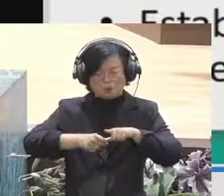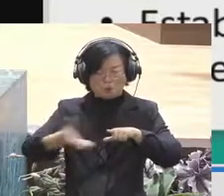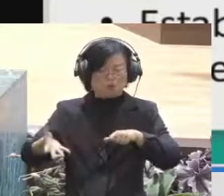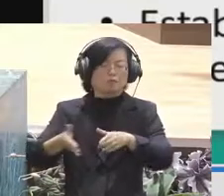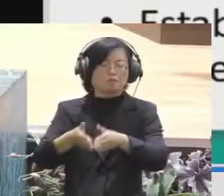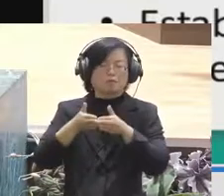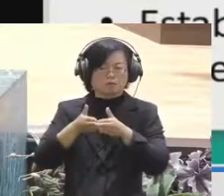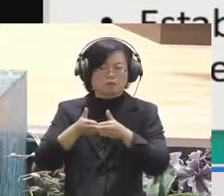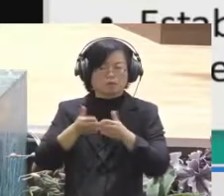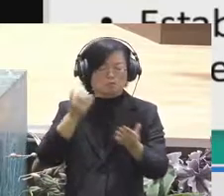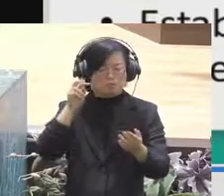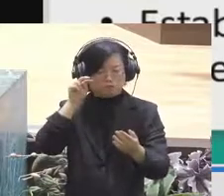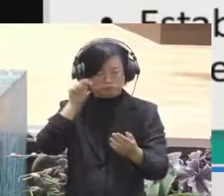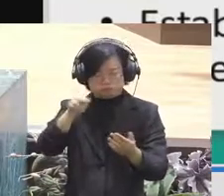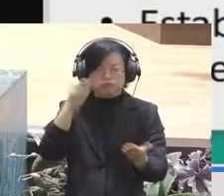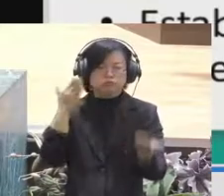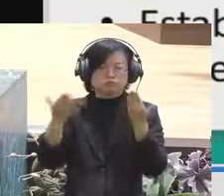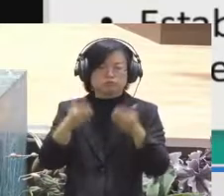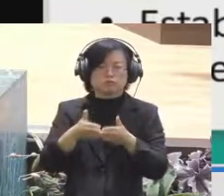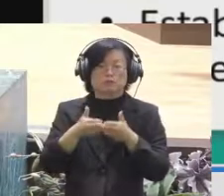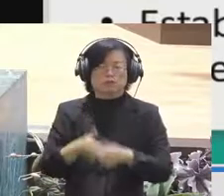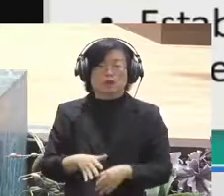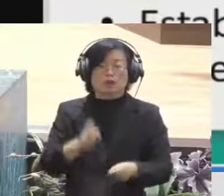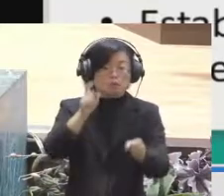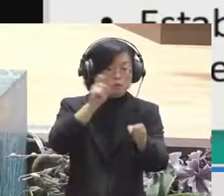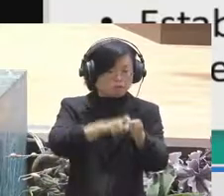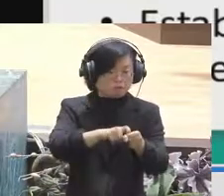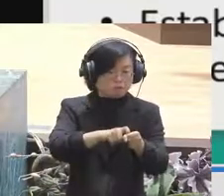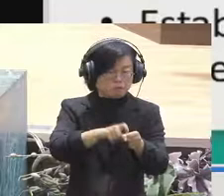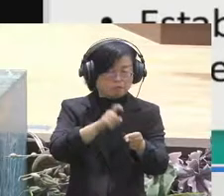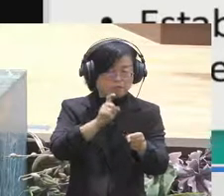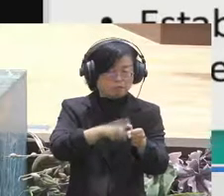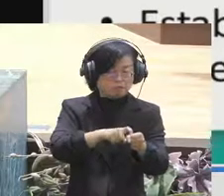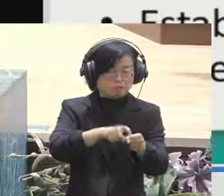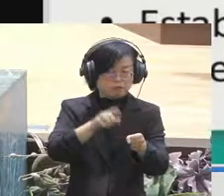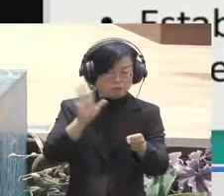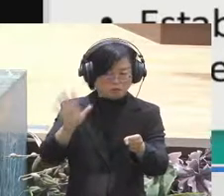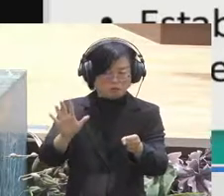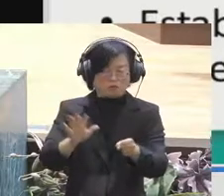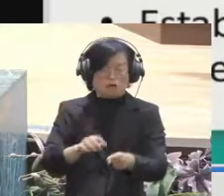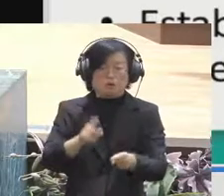online repository to enhance access to the government publication, information, and services,